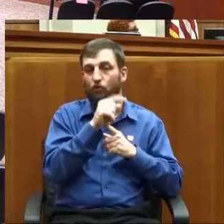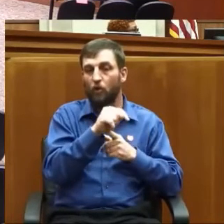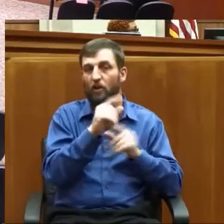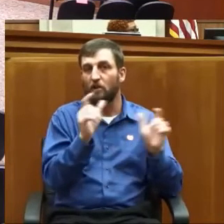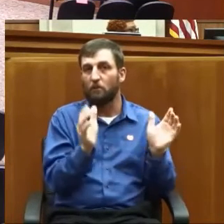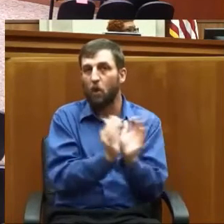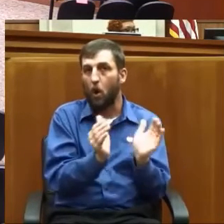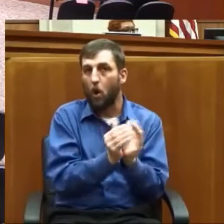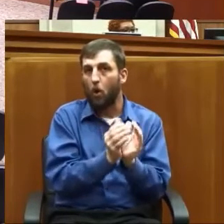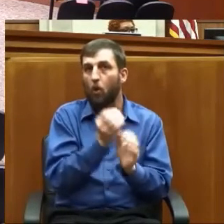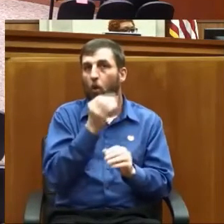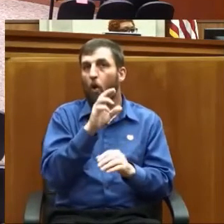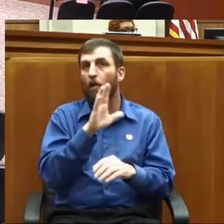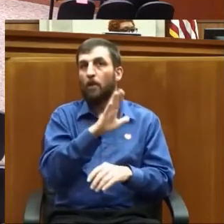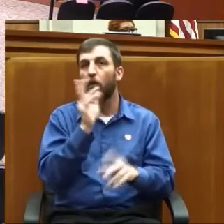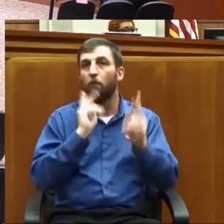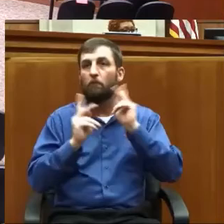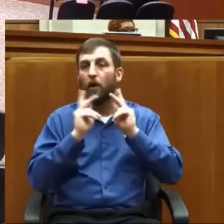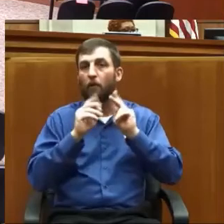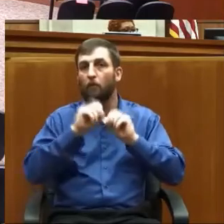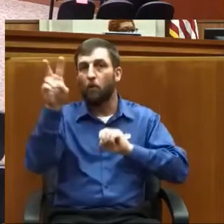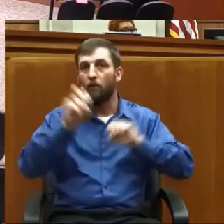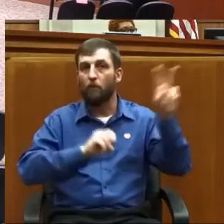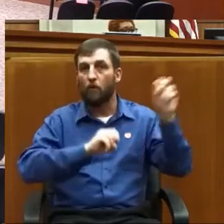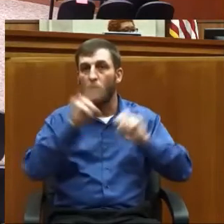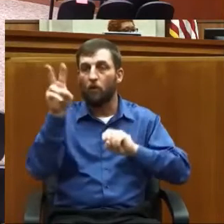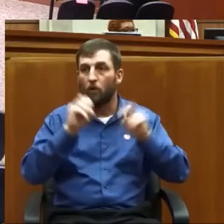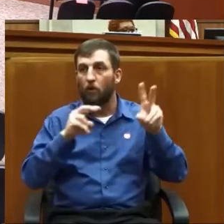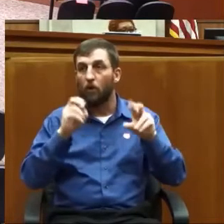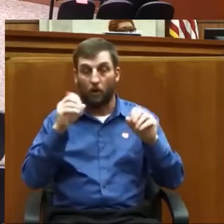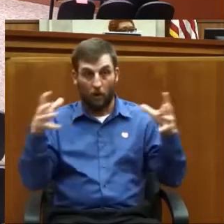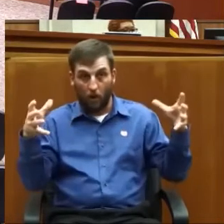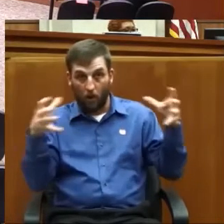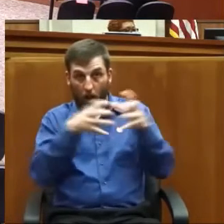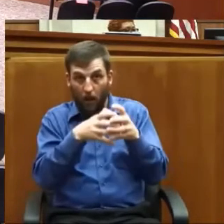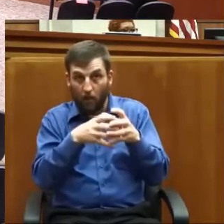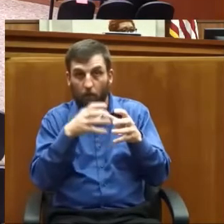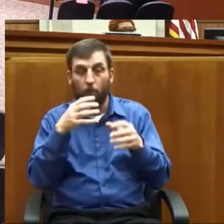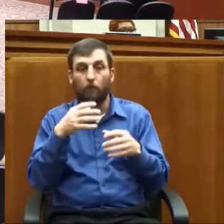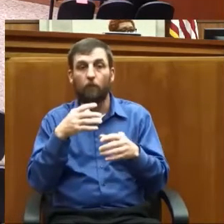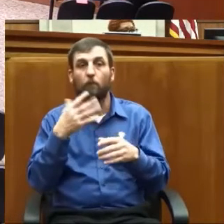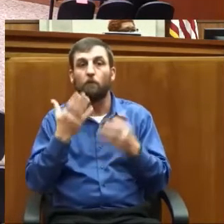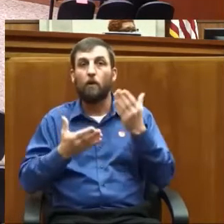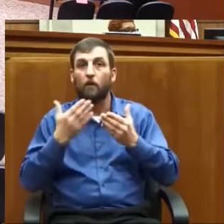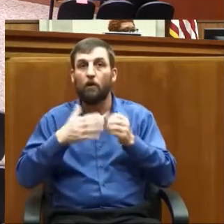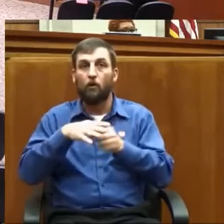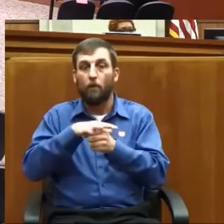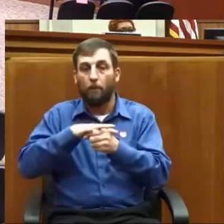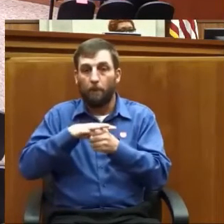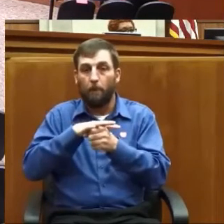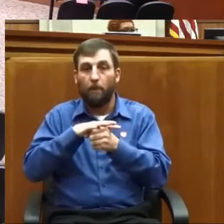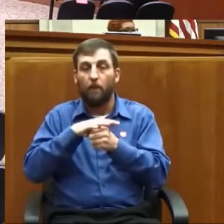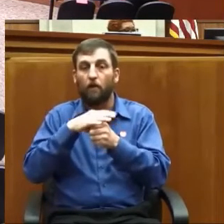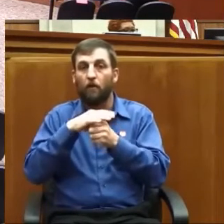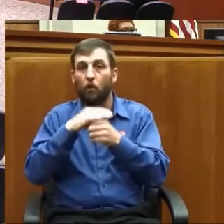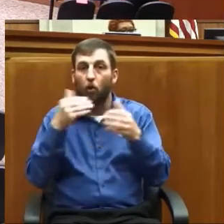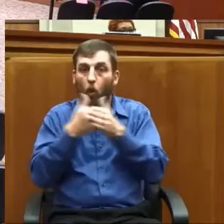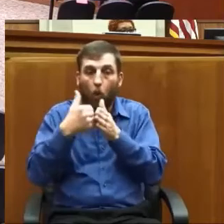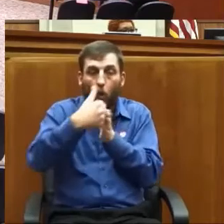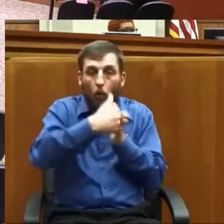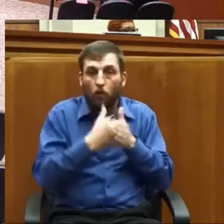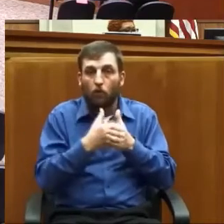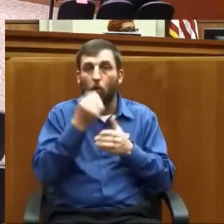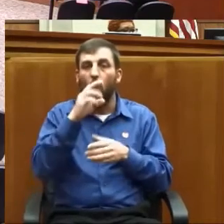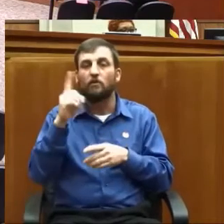so small and or that are losing populations relative to, is there a consolidation that can occur for geographically close districts or some